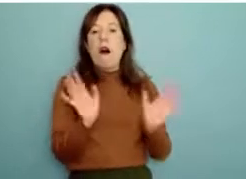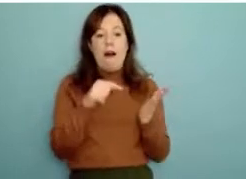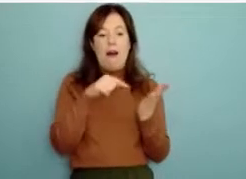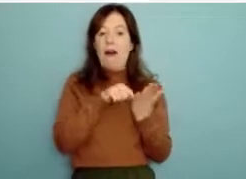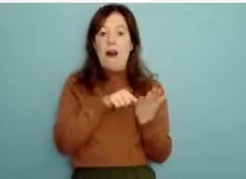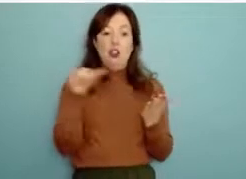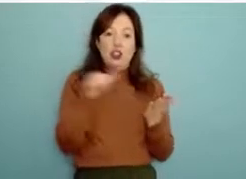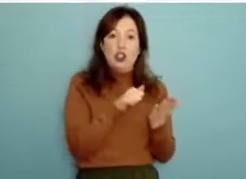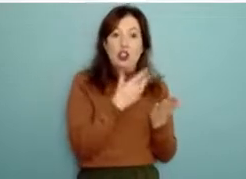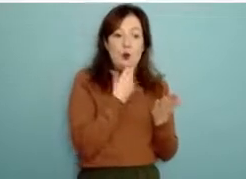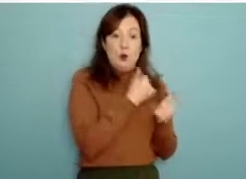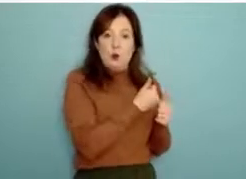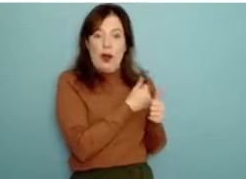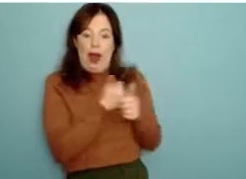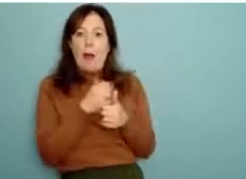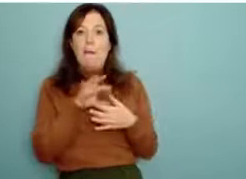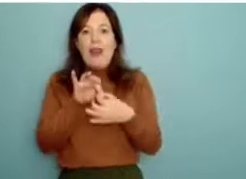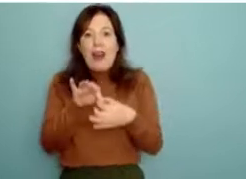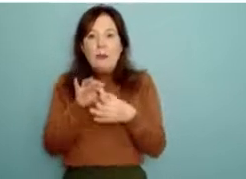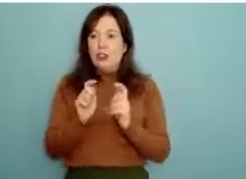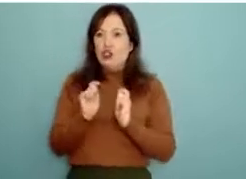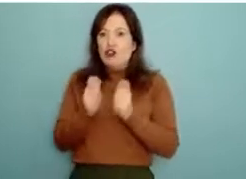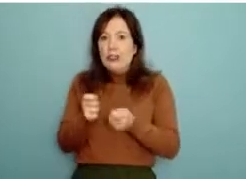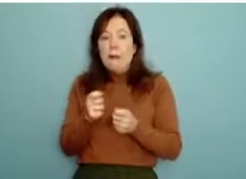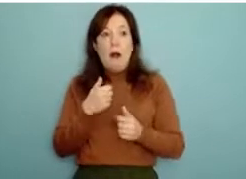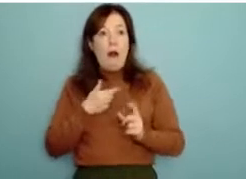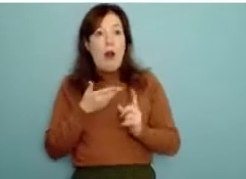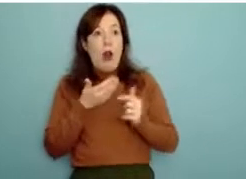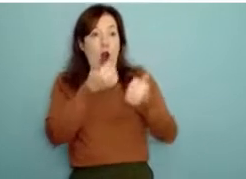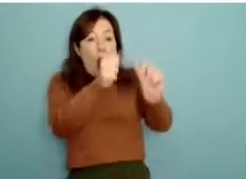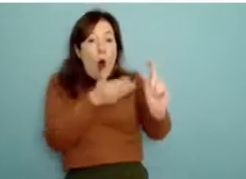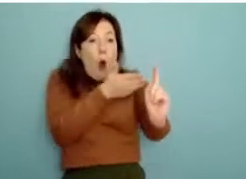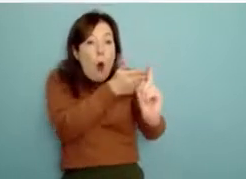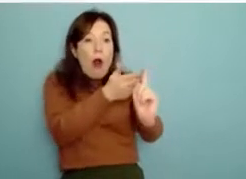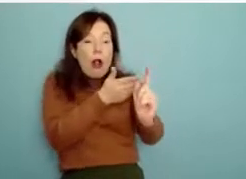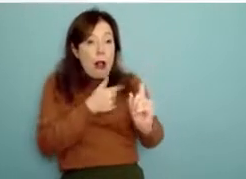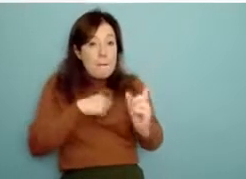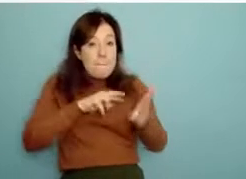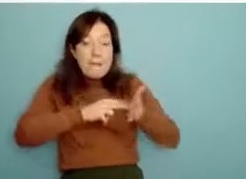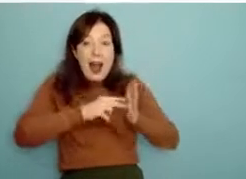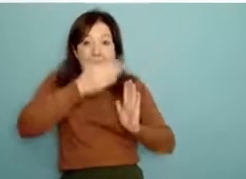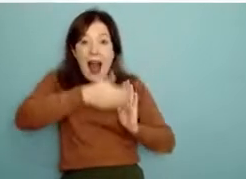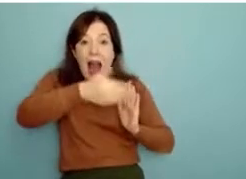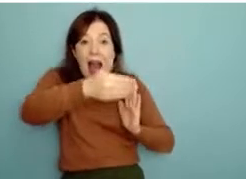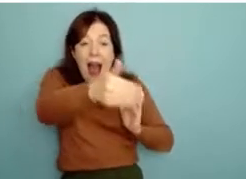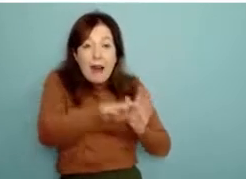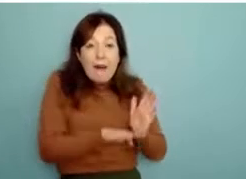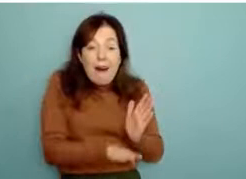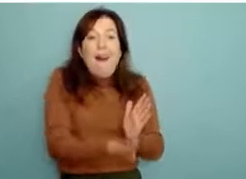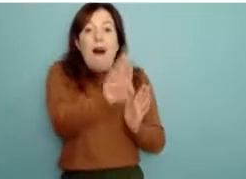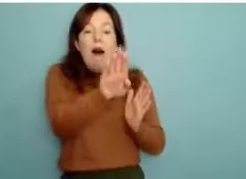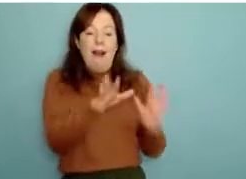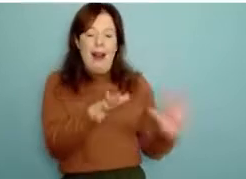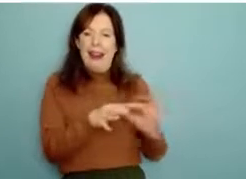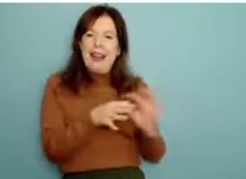used individually, how they reflect my goals on the route map that you've got for my recovery.